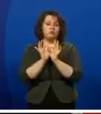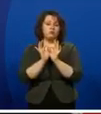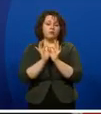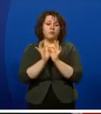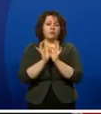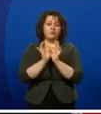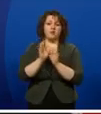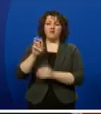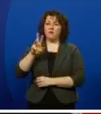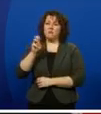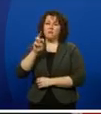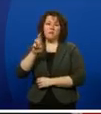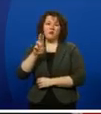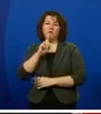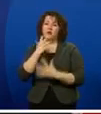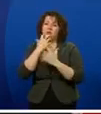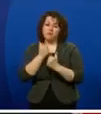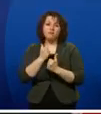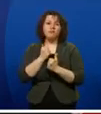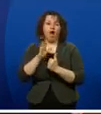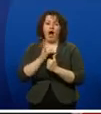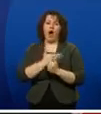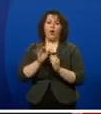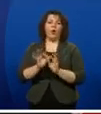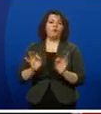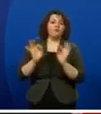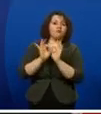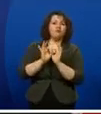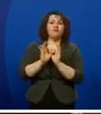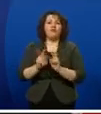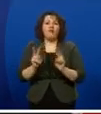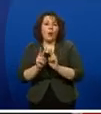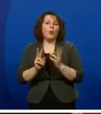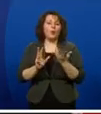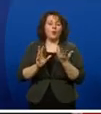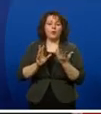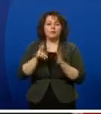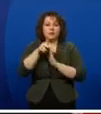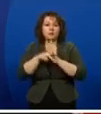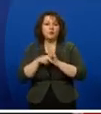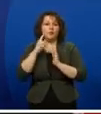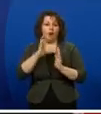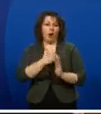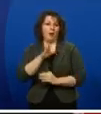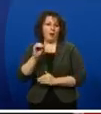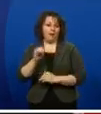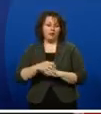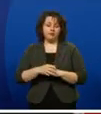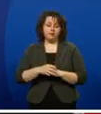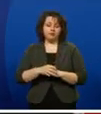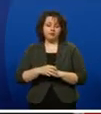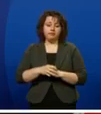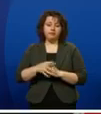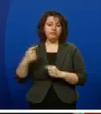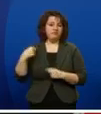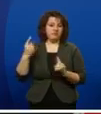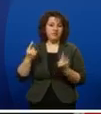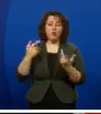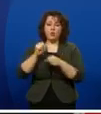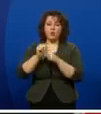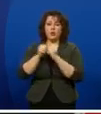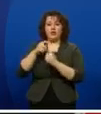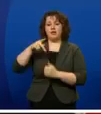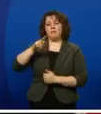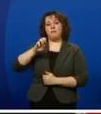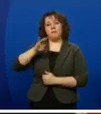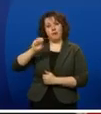to Vermeer Corporation. It's part of our core values and principles. For some time now, we've worked alongside Premise Health to